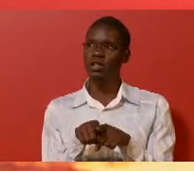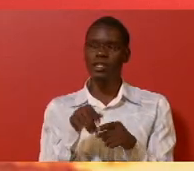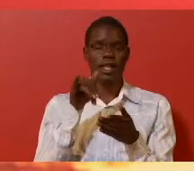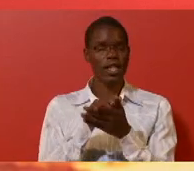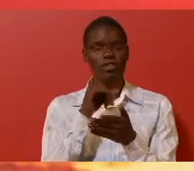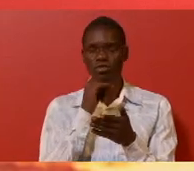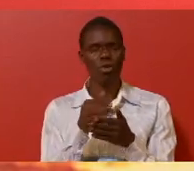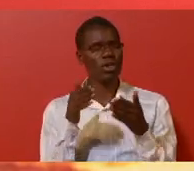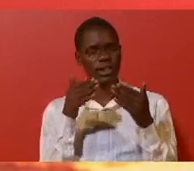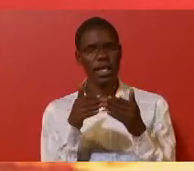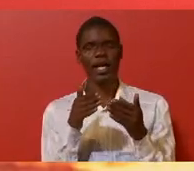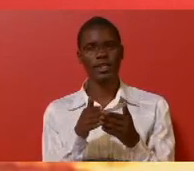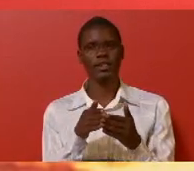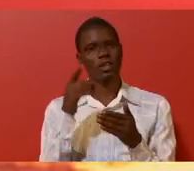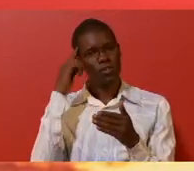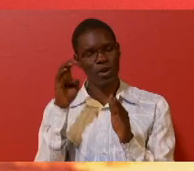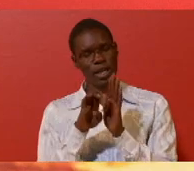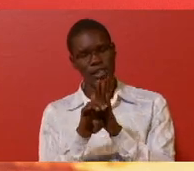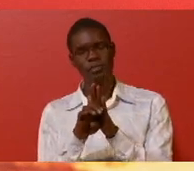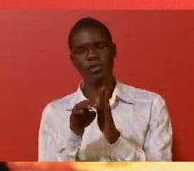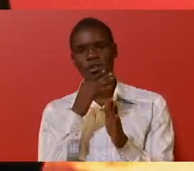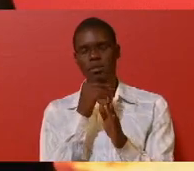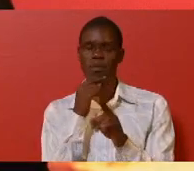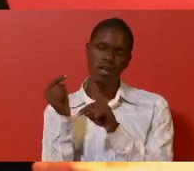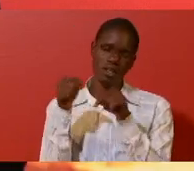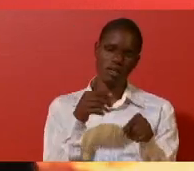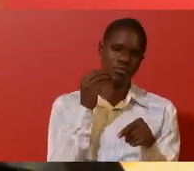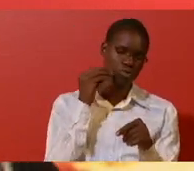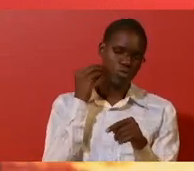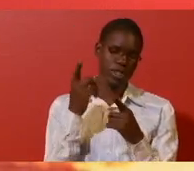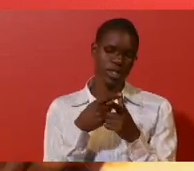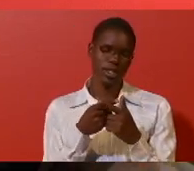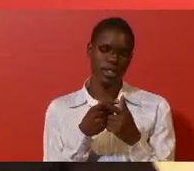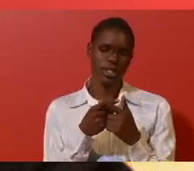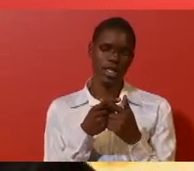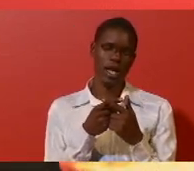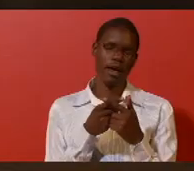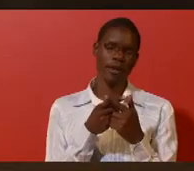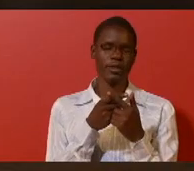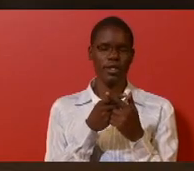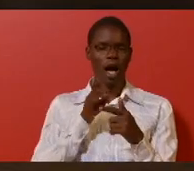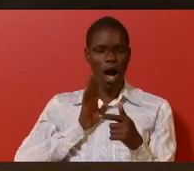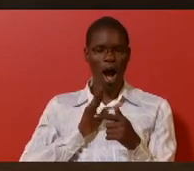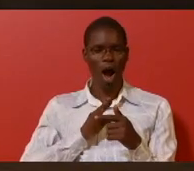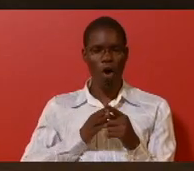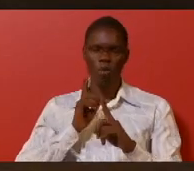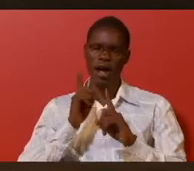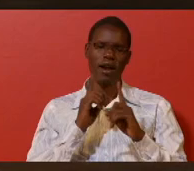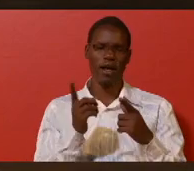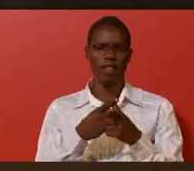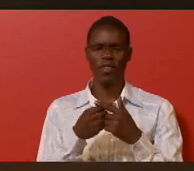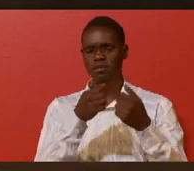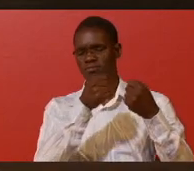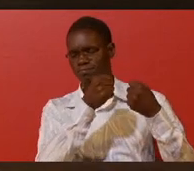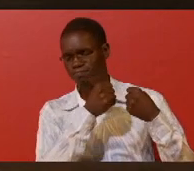necessarily sex. For example, a man comes home and his wife runs into him and she holds his hand. Oh, you're